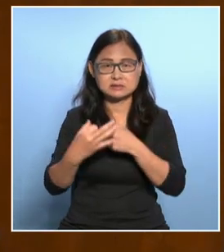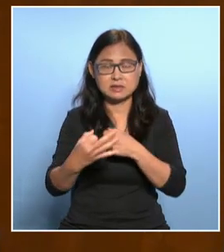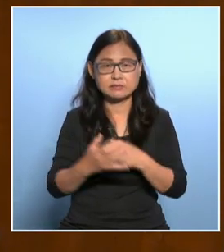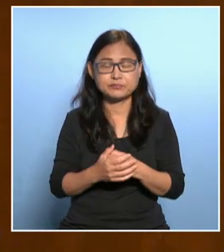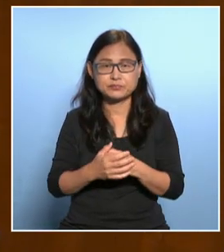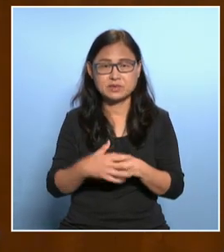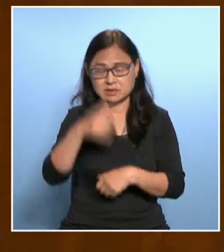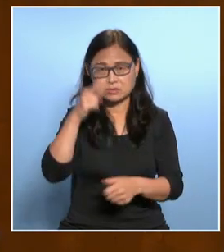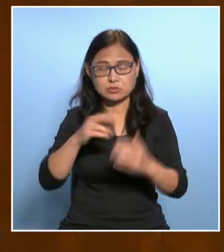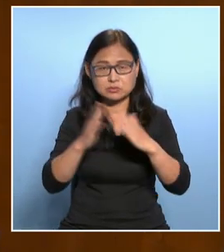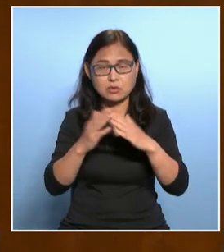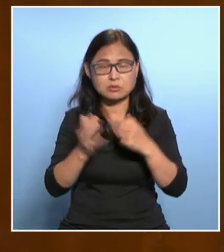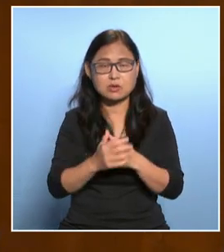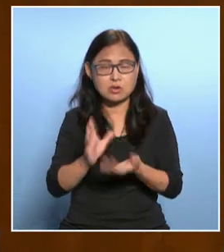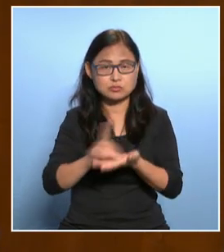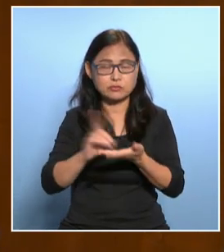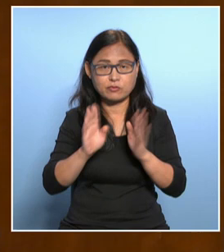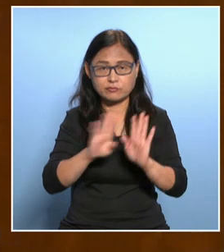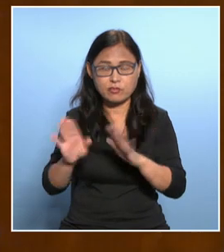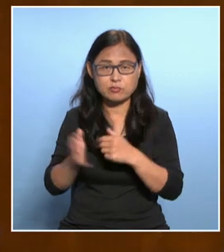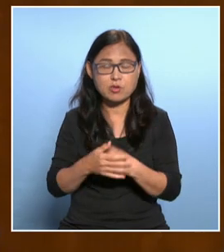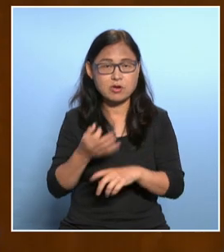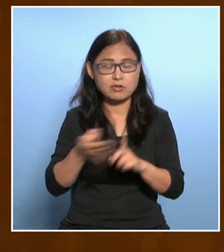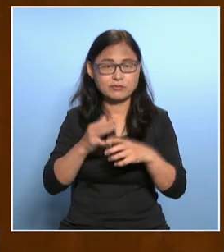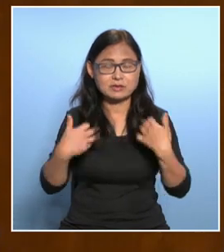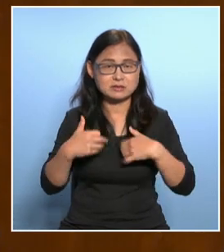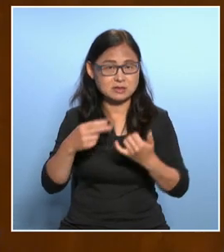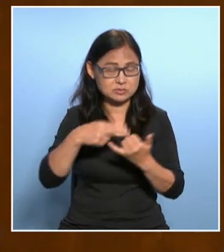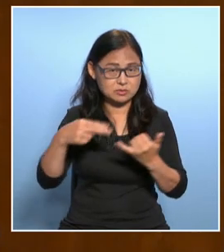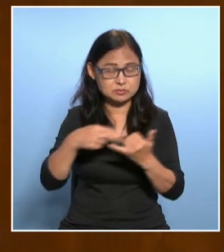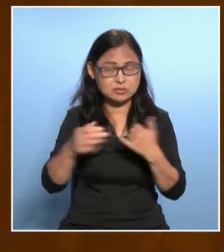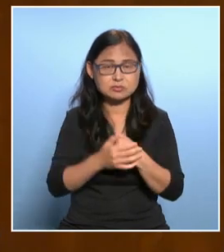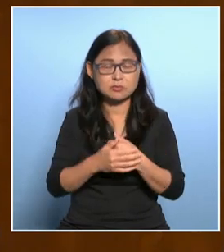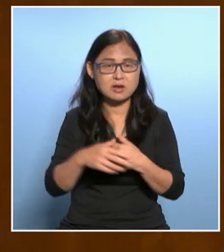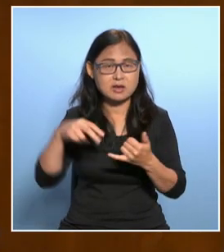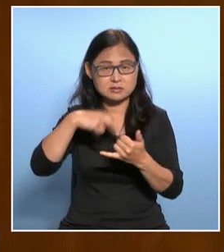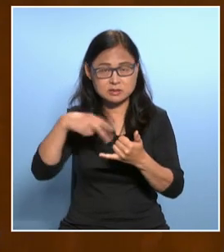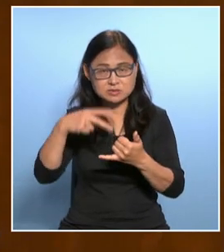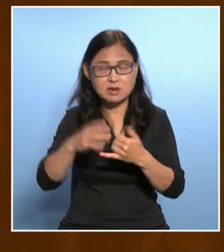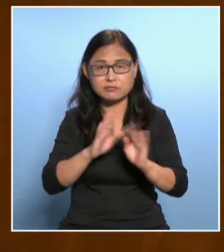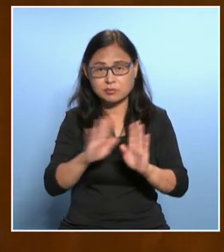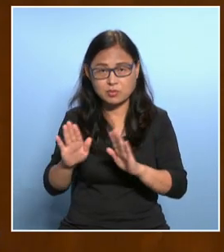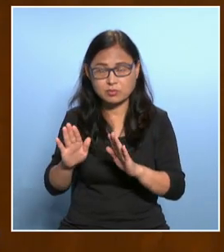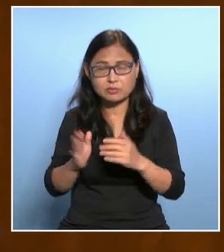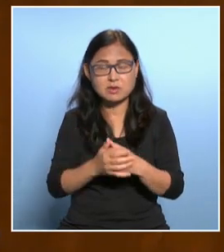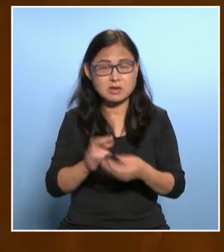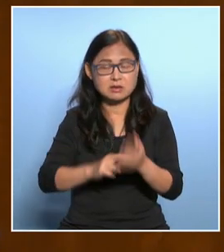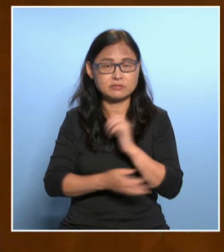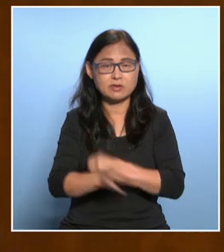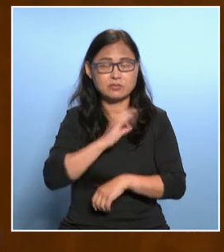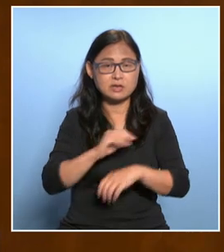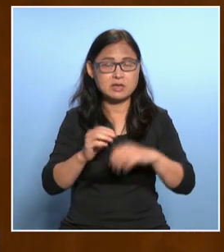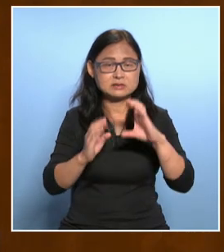Agenda item 3. Specialist outpatient clinic services, elective surgeries, and examinations at